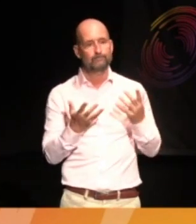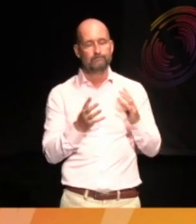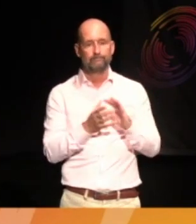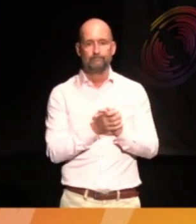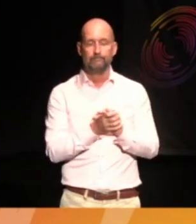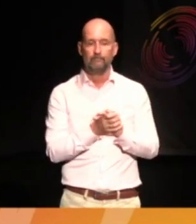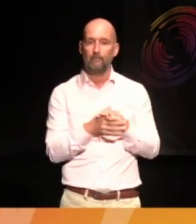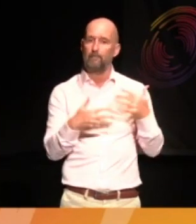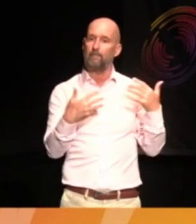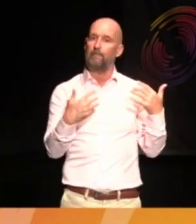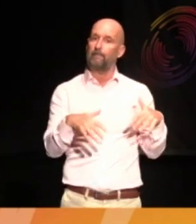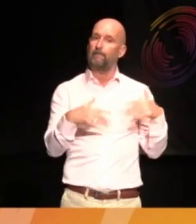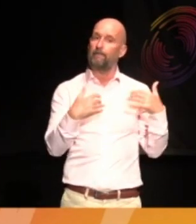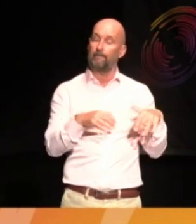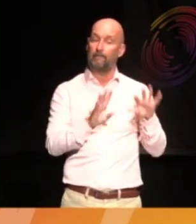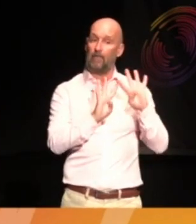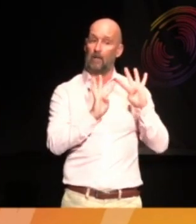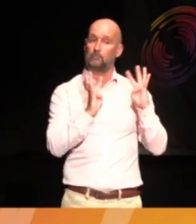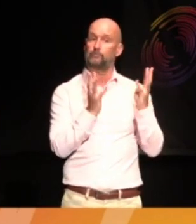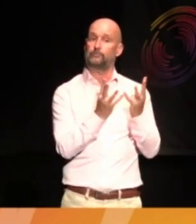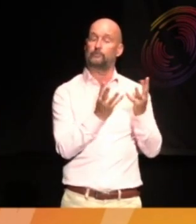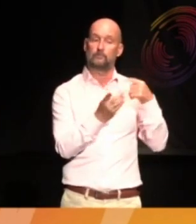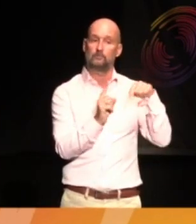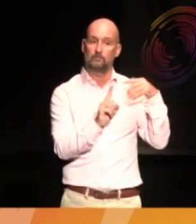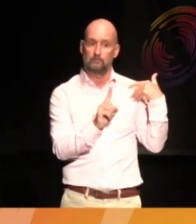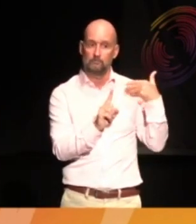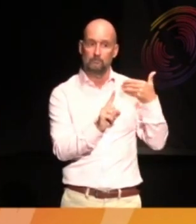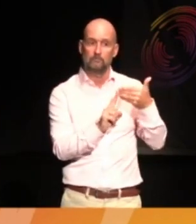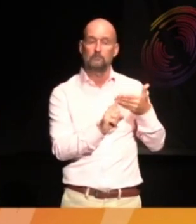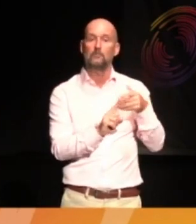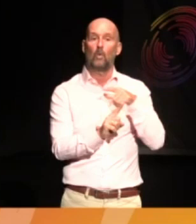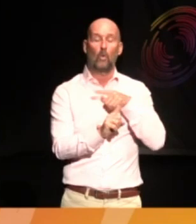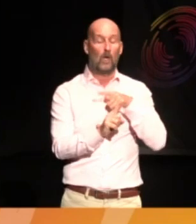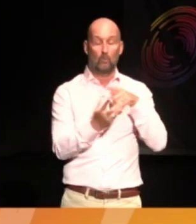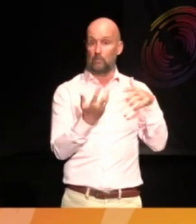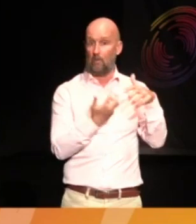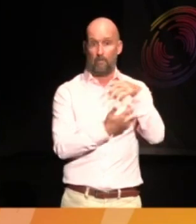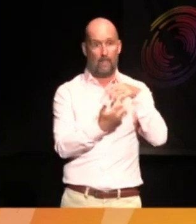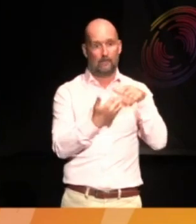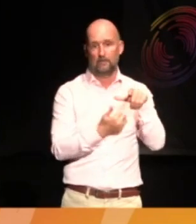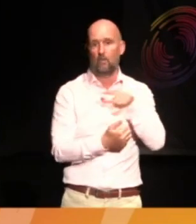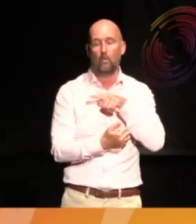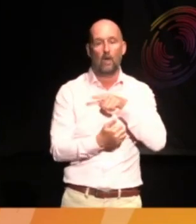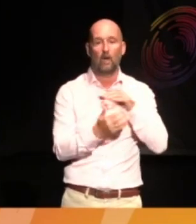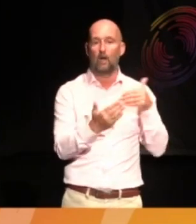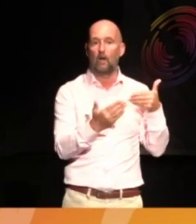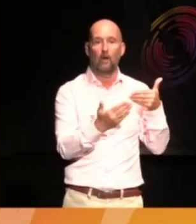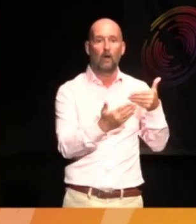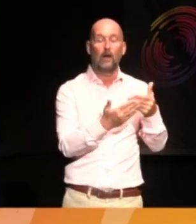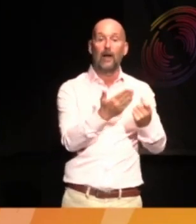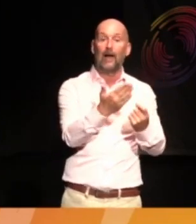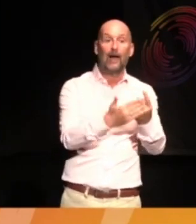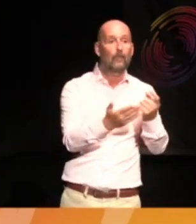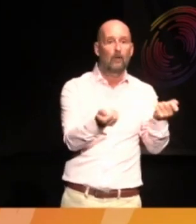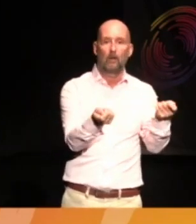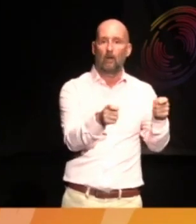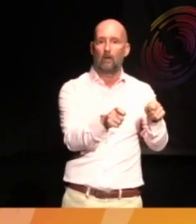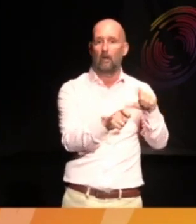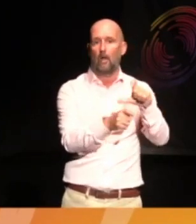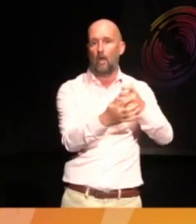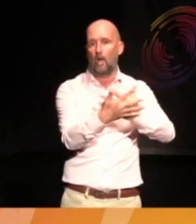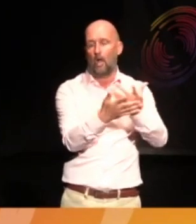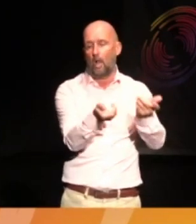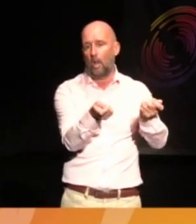an incredible journey, and it became quite a complex journey because towards the end of it we were impacted on by the COVID